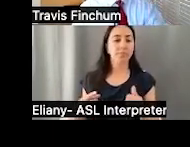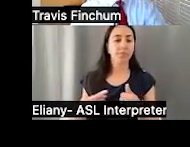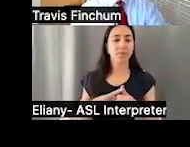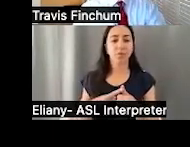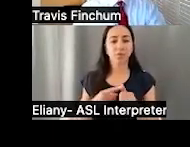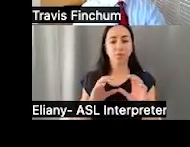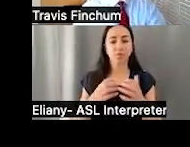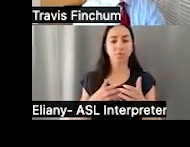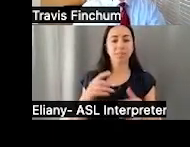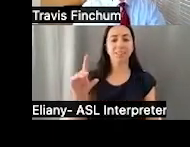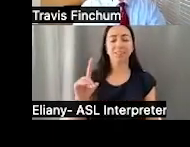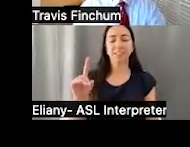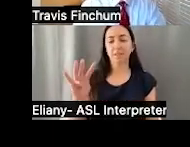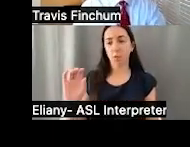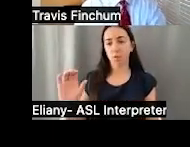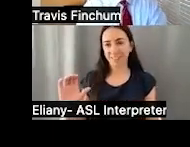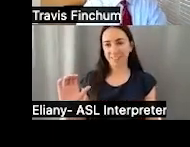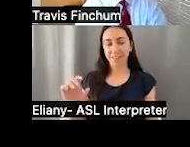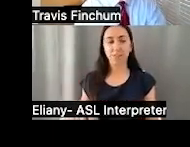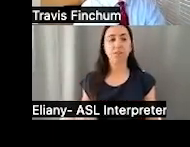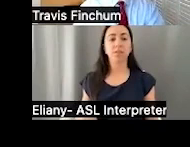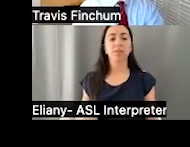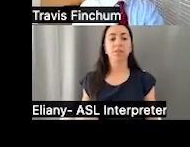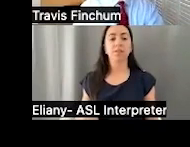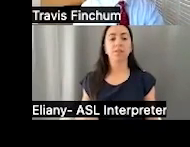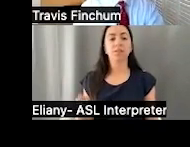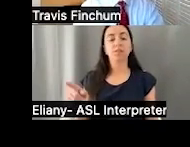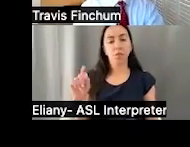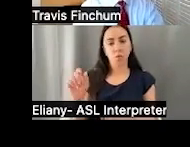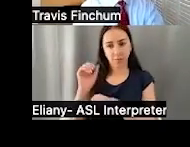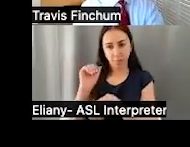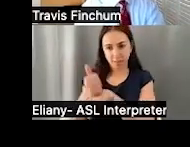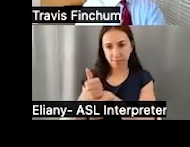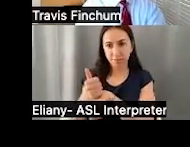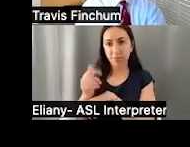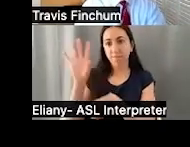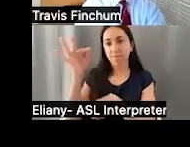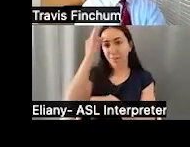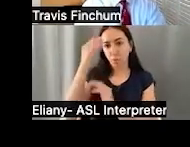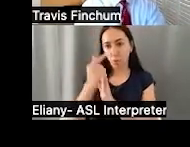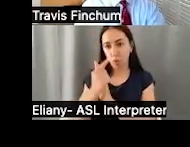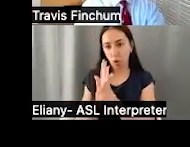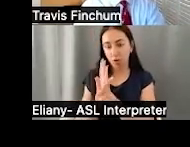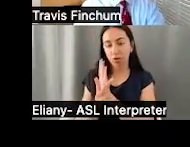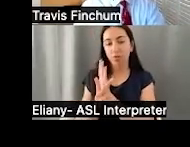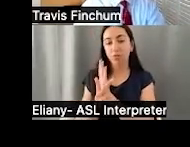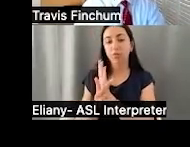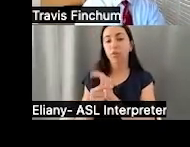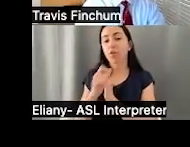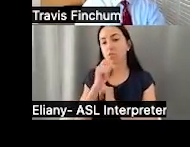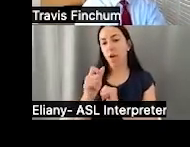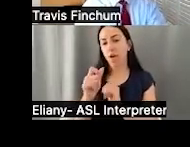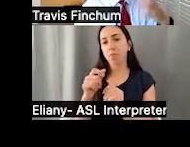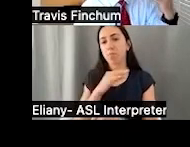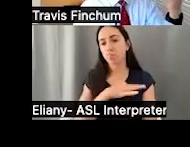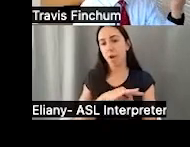the D4C pooled trust, those have to be established by federal law by a not-for-profit